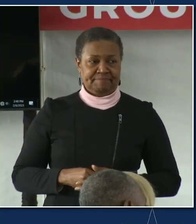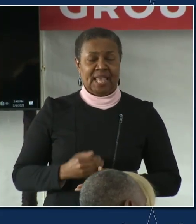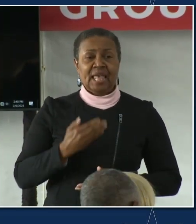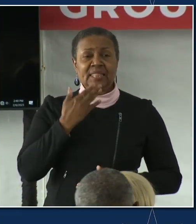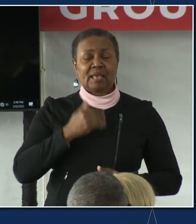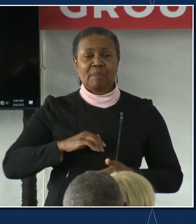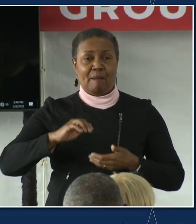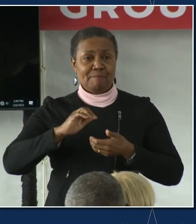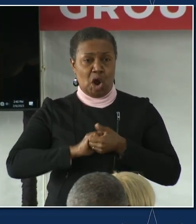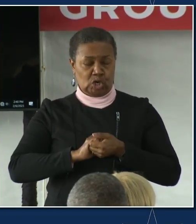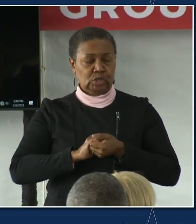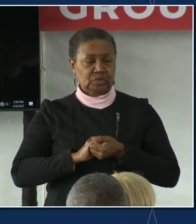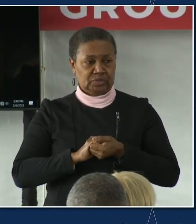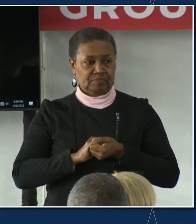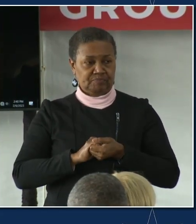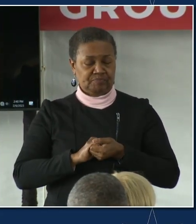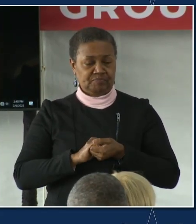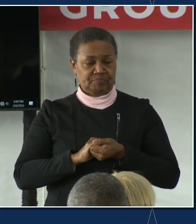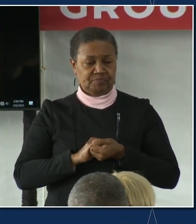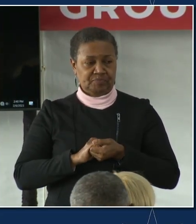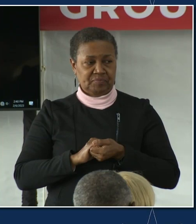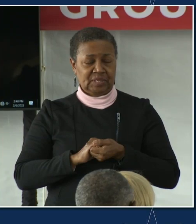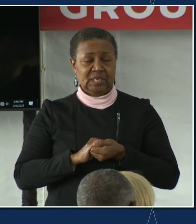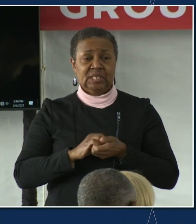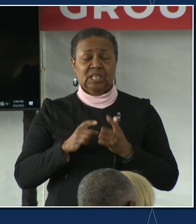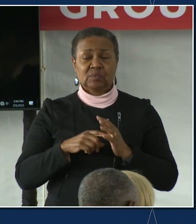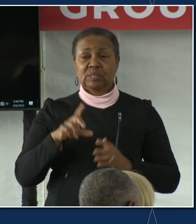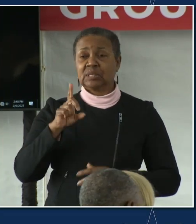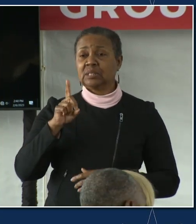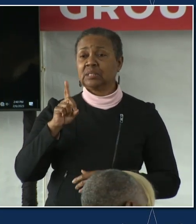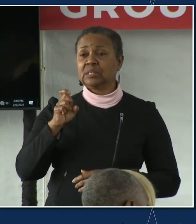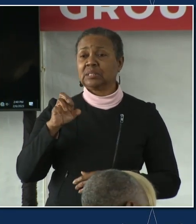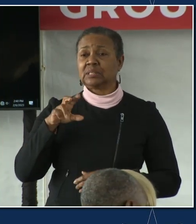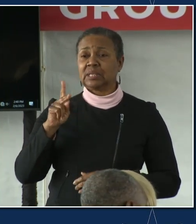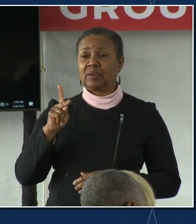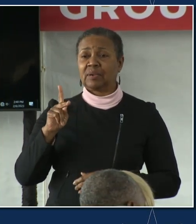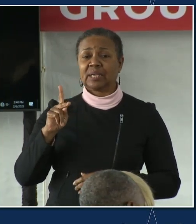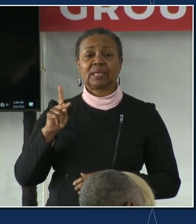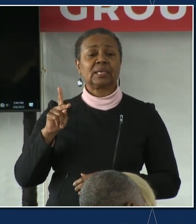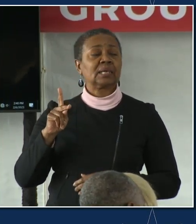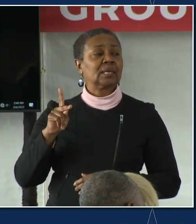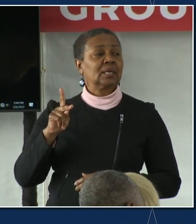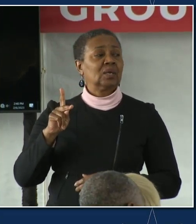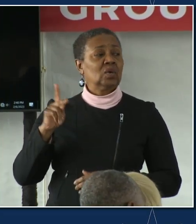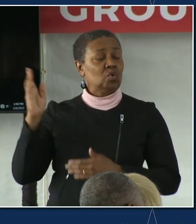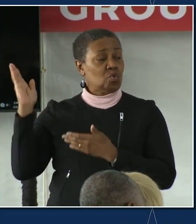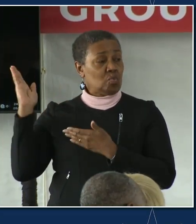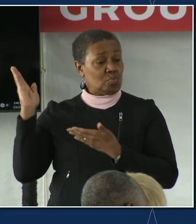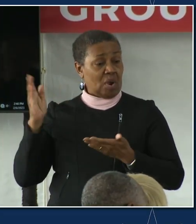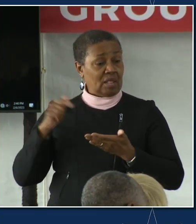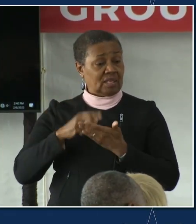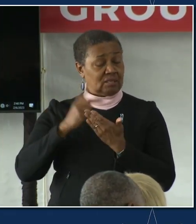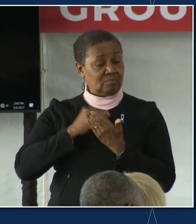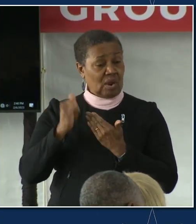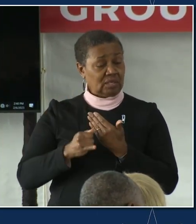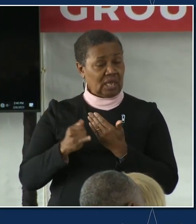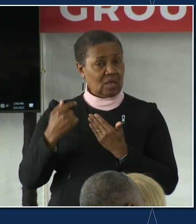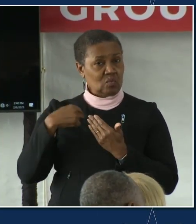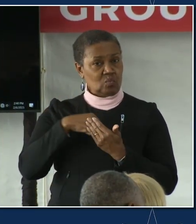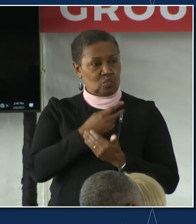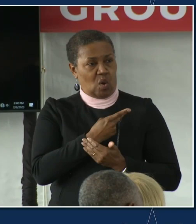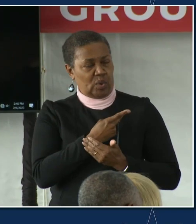my partners, starting with Derek Dudley, who brought this project to me while we happened to